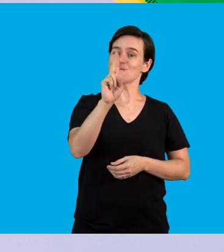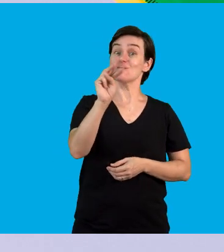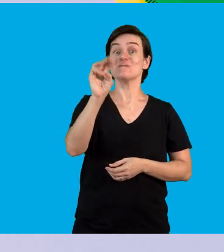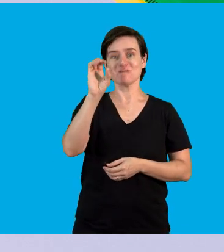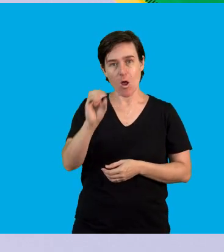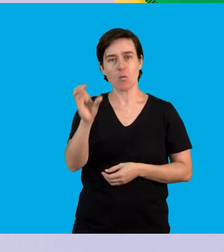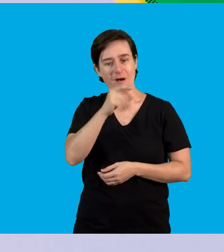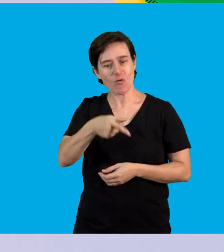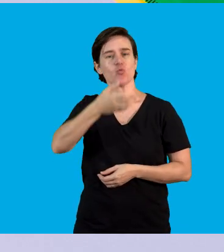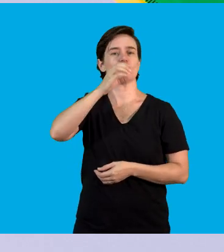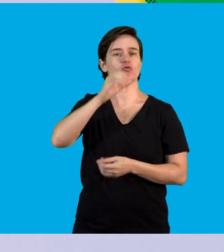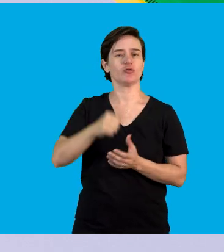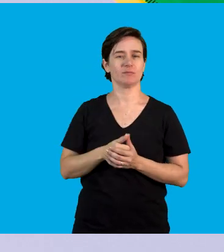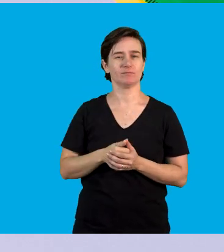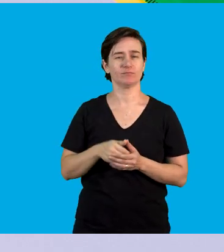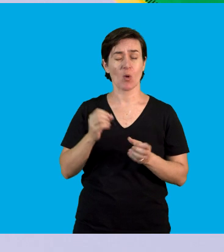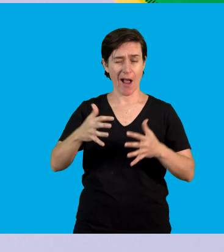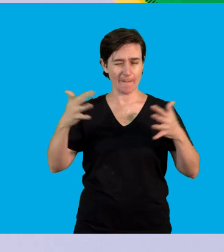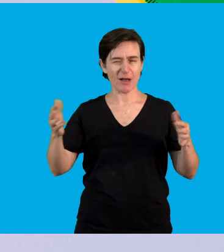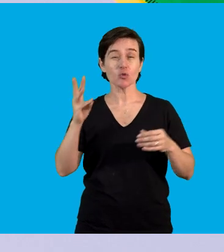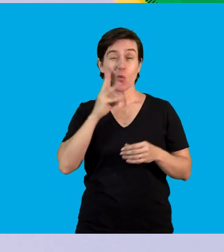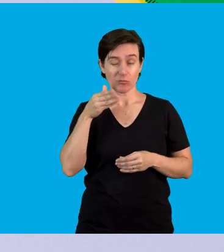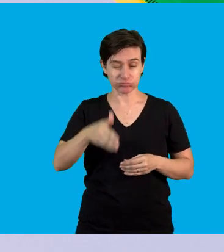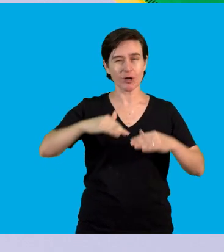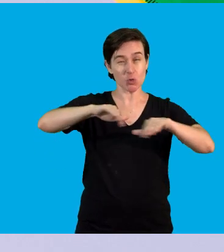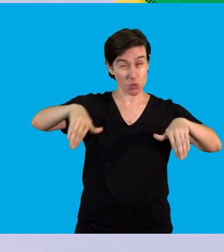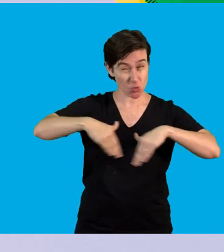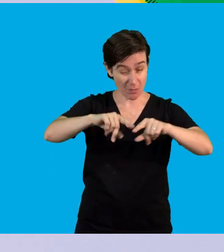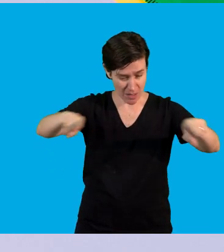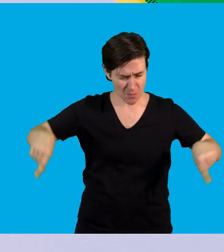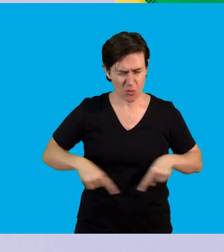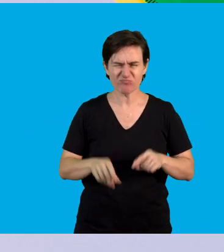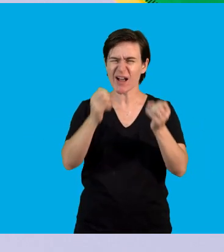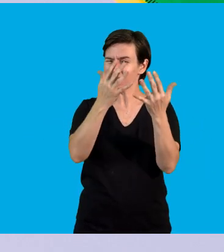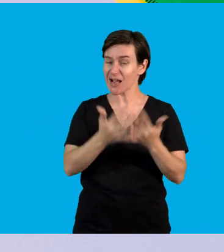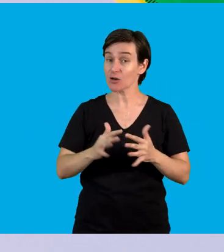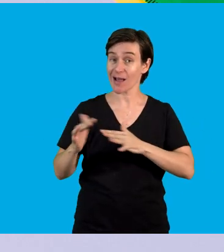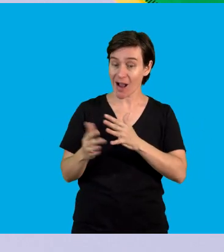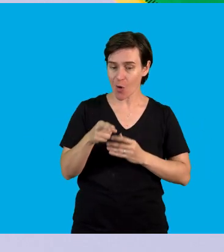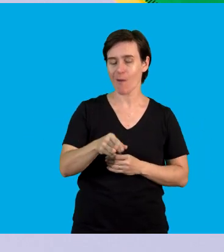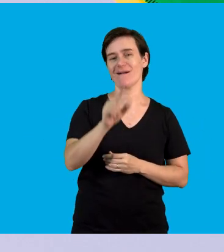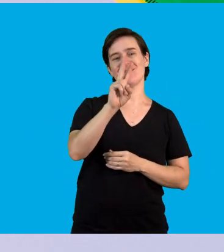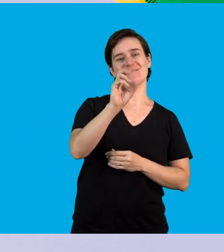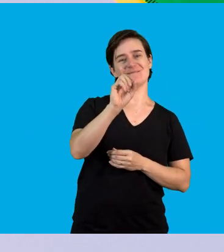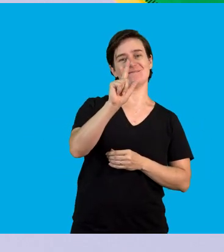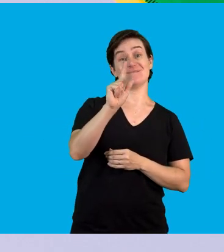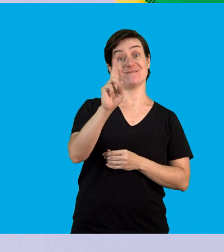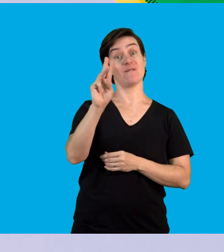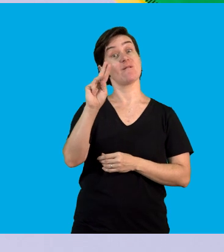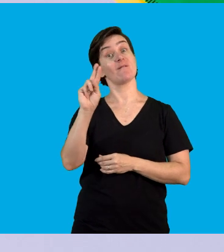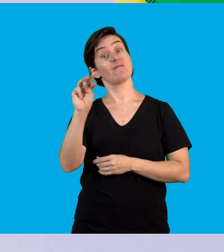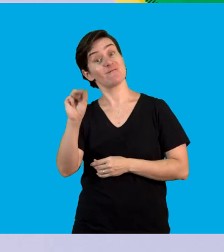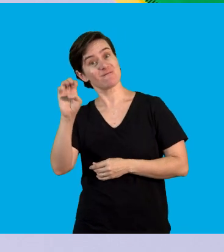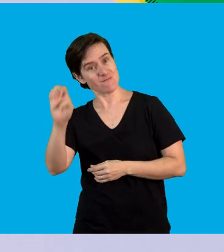drink. How much water goes into a swimming pool is calculated using the volume of the